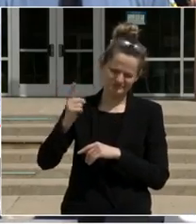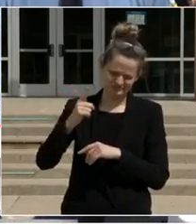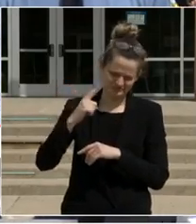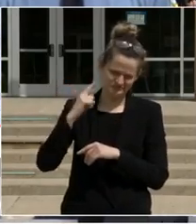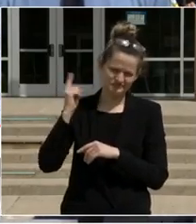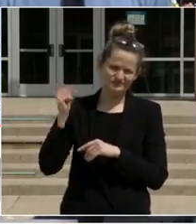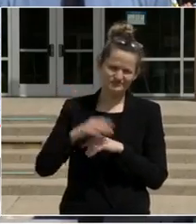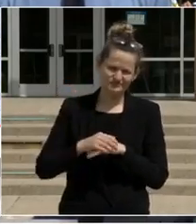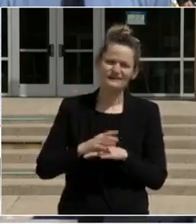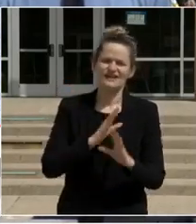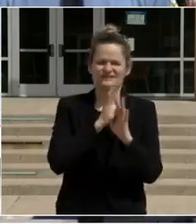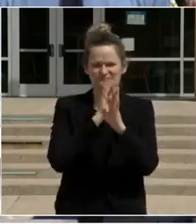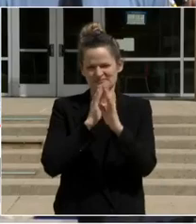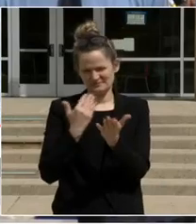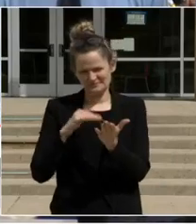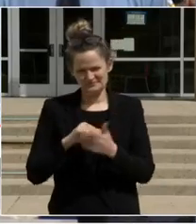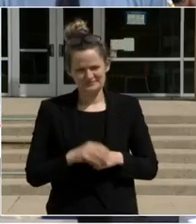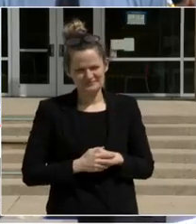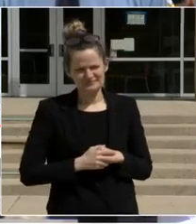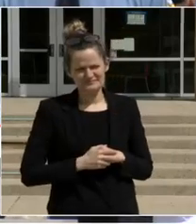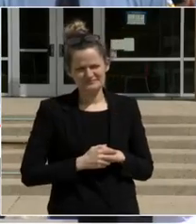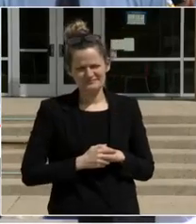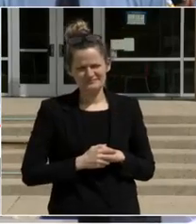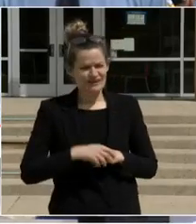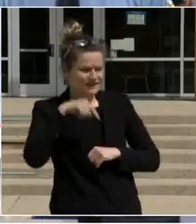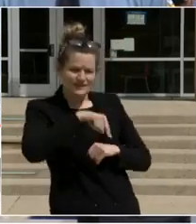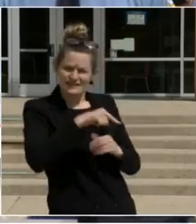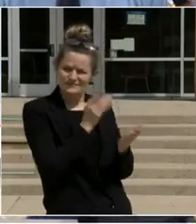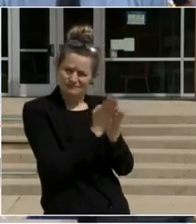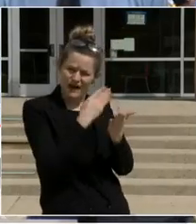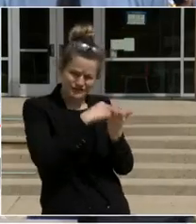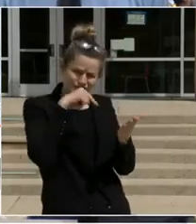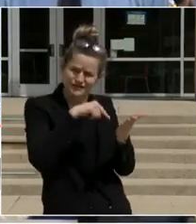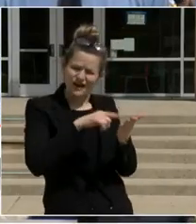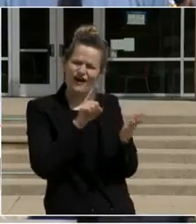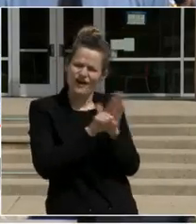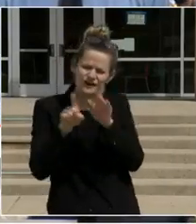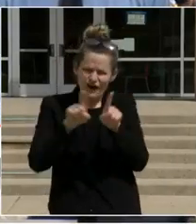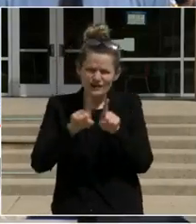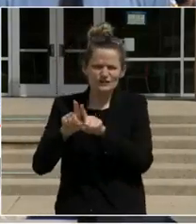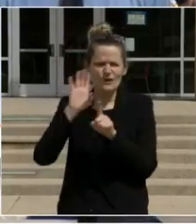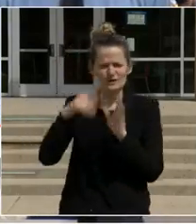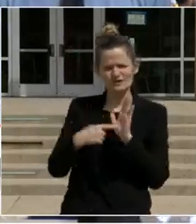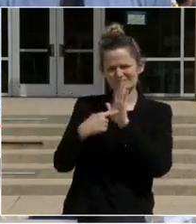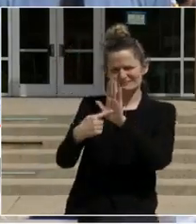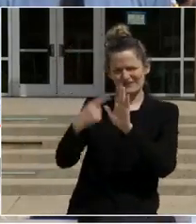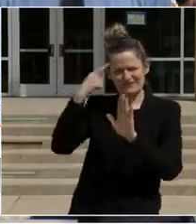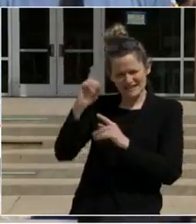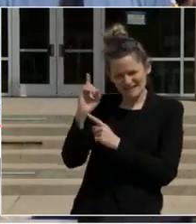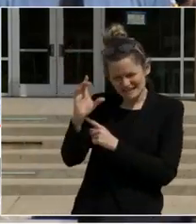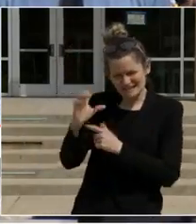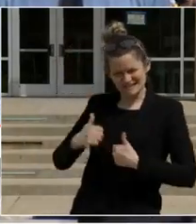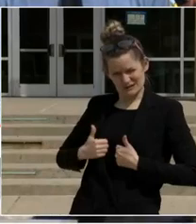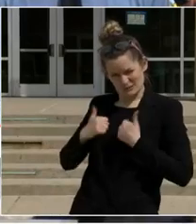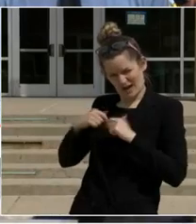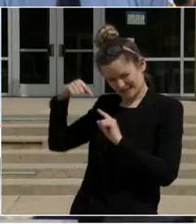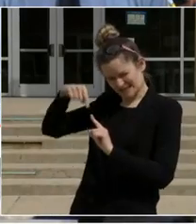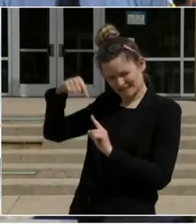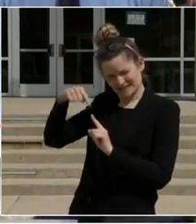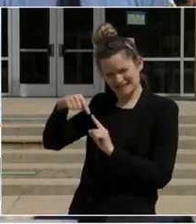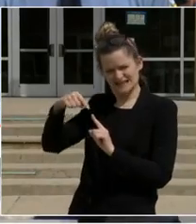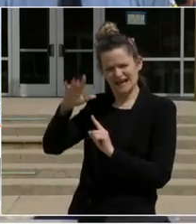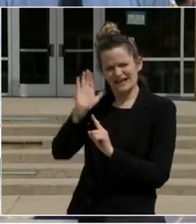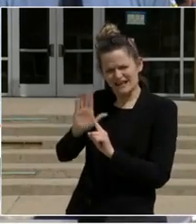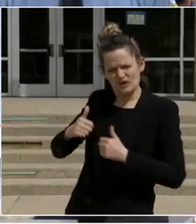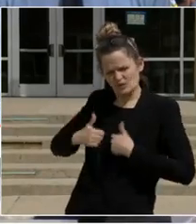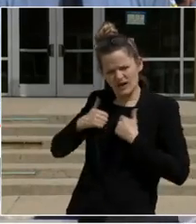This budget also does what D.C. residents have talked to me about in every corner of the city. And they